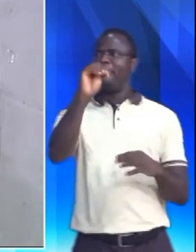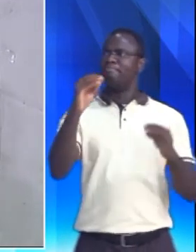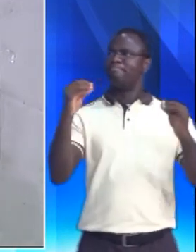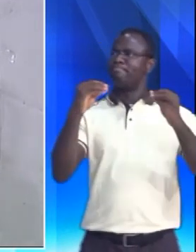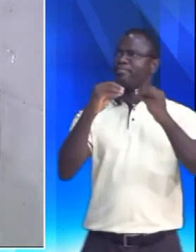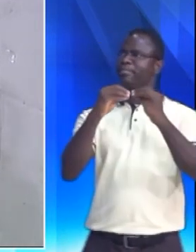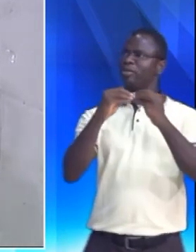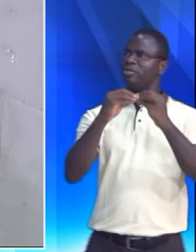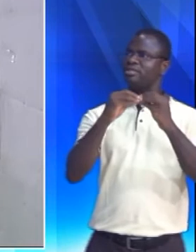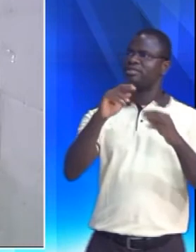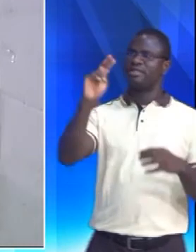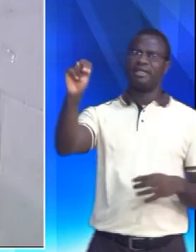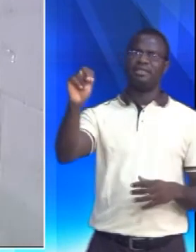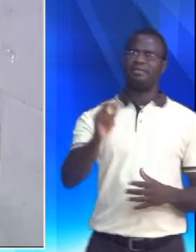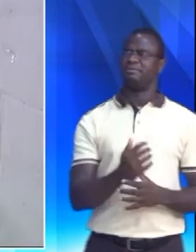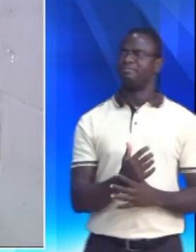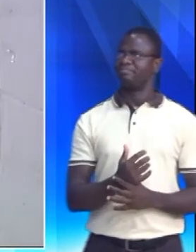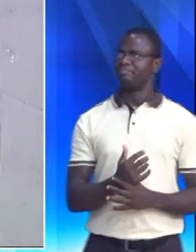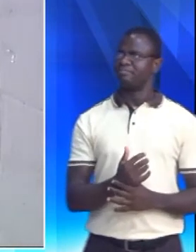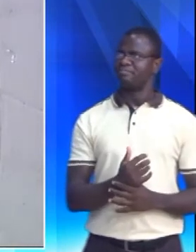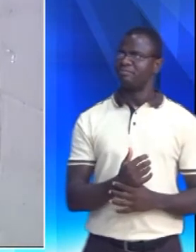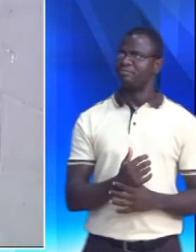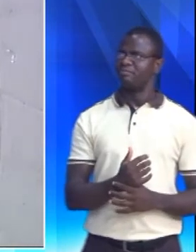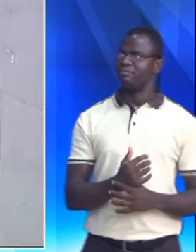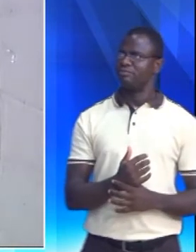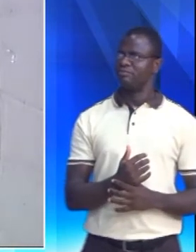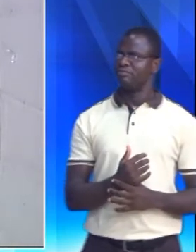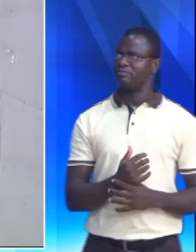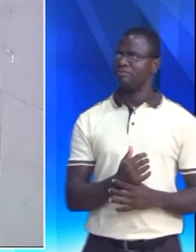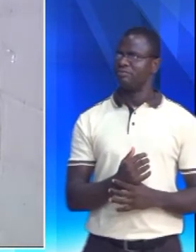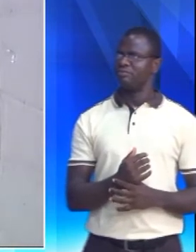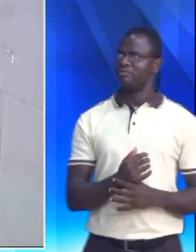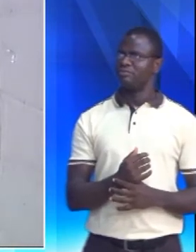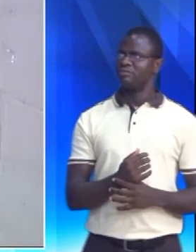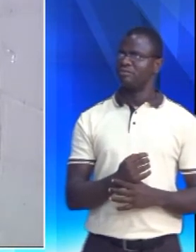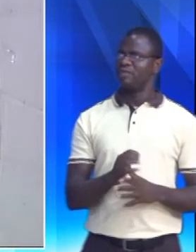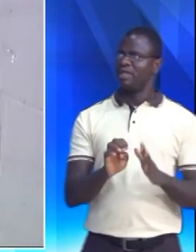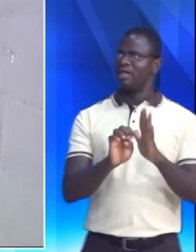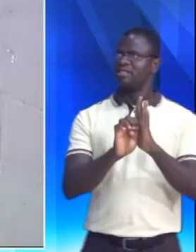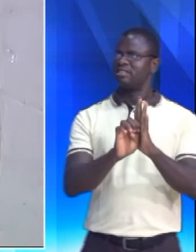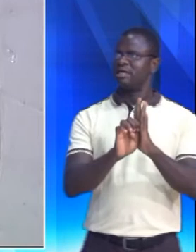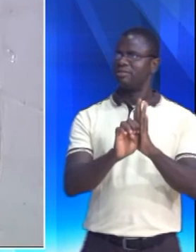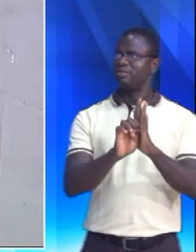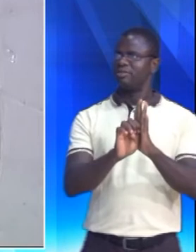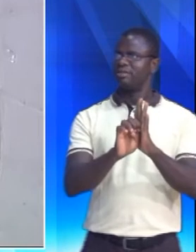their respective powers. So if we are asked to evaluate